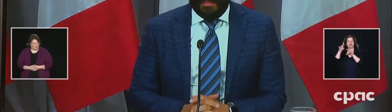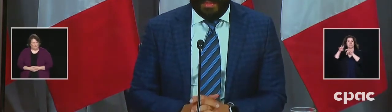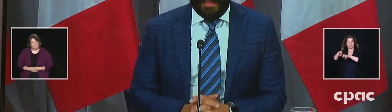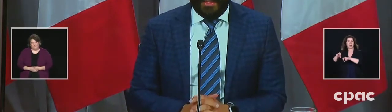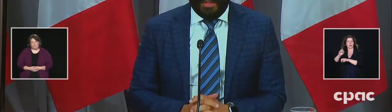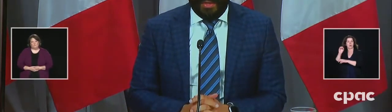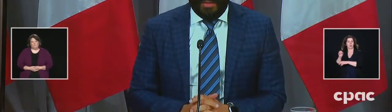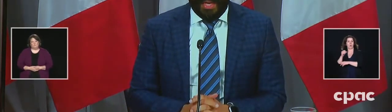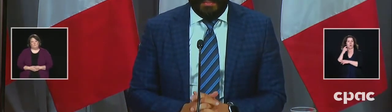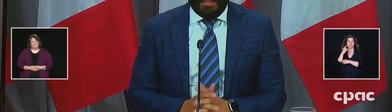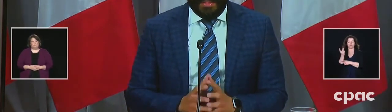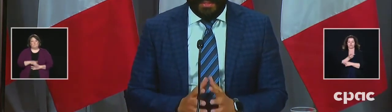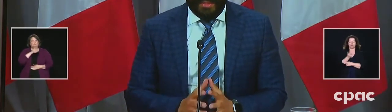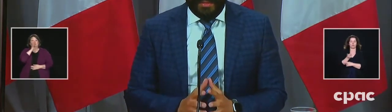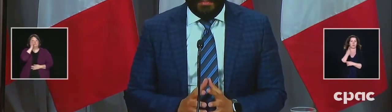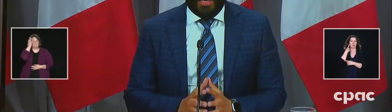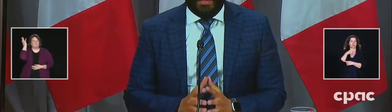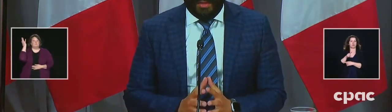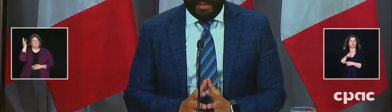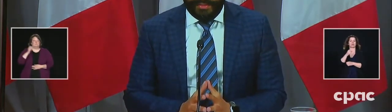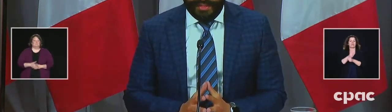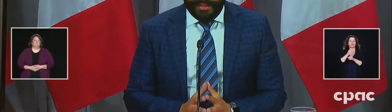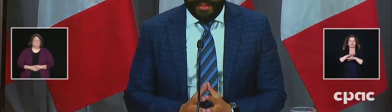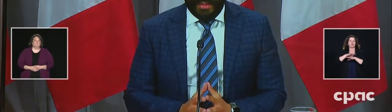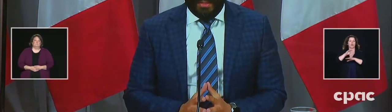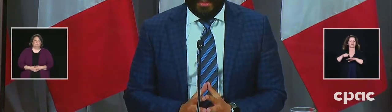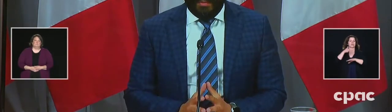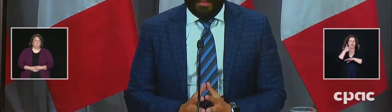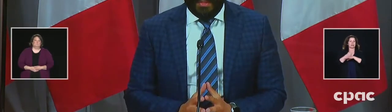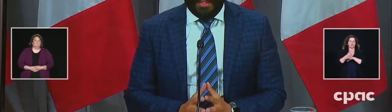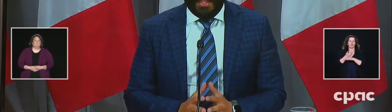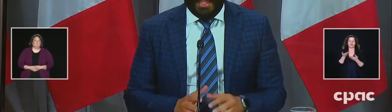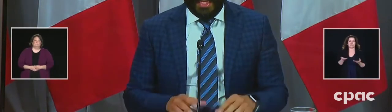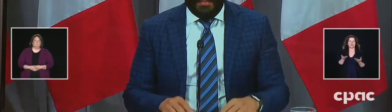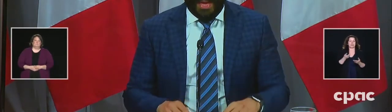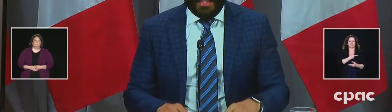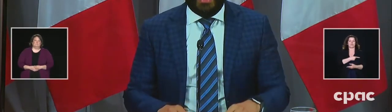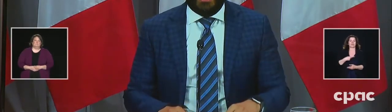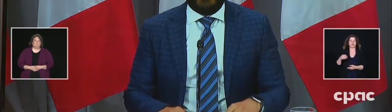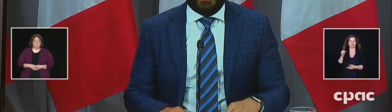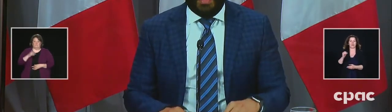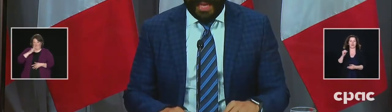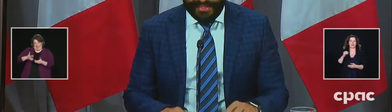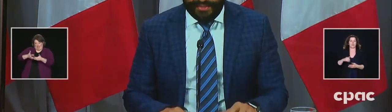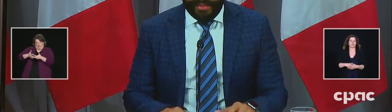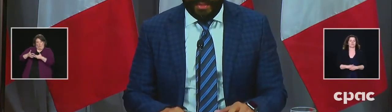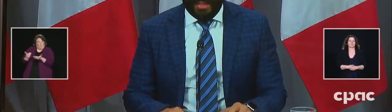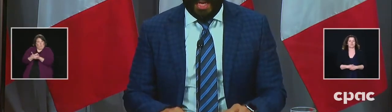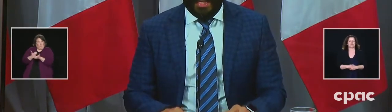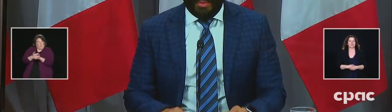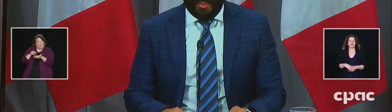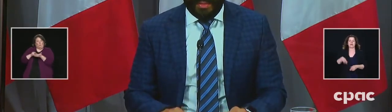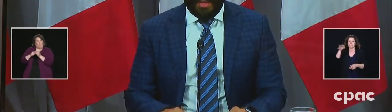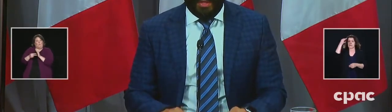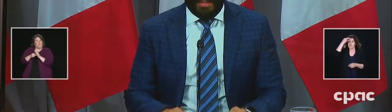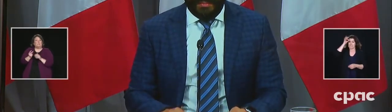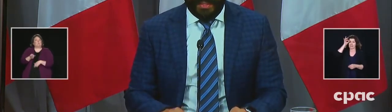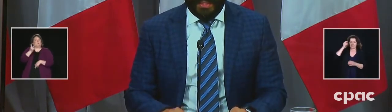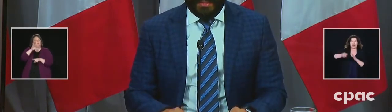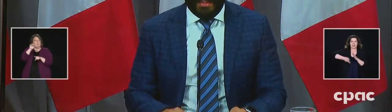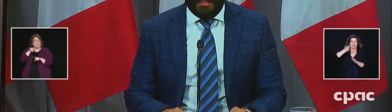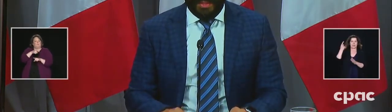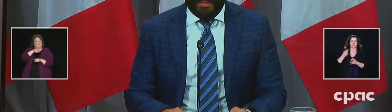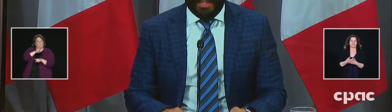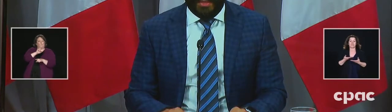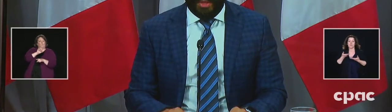installations permettront à Precision Biomonitoring d'offrir ses capacités de fabrication à d'autres